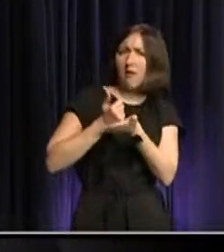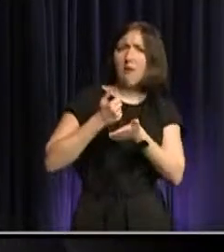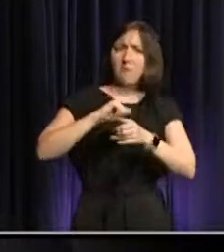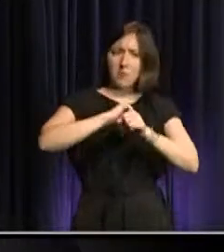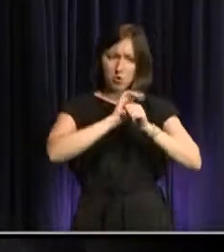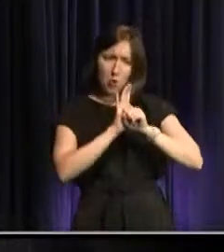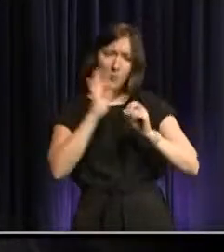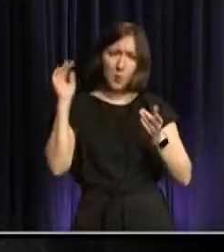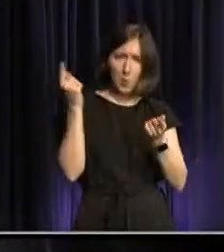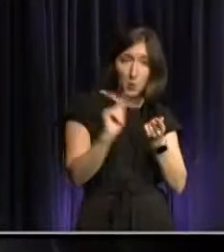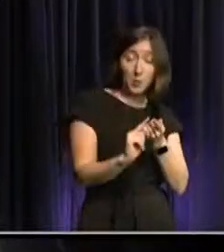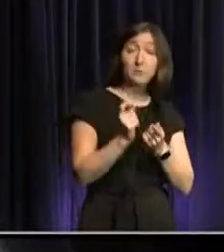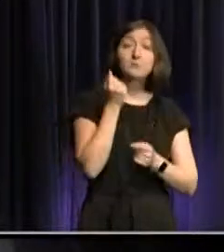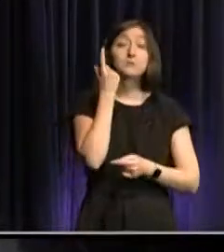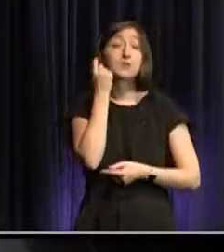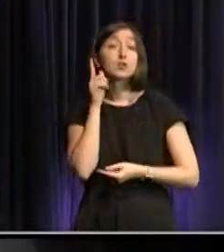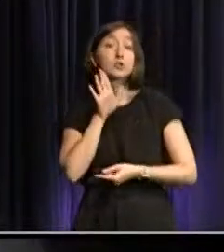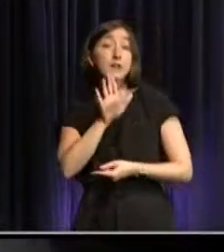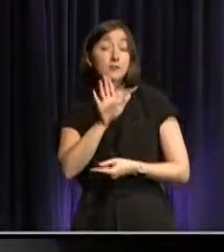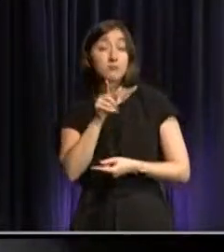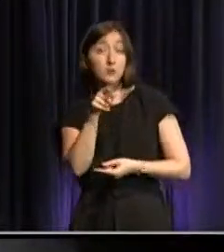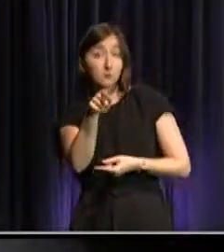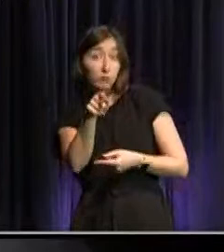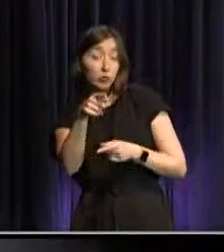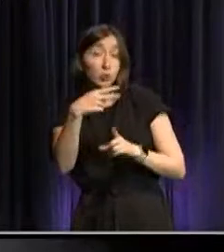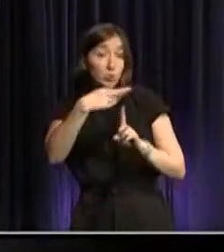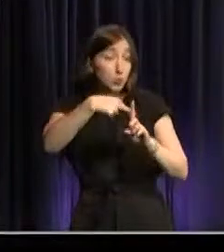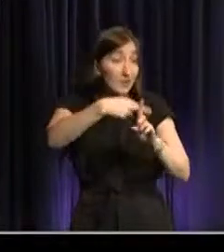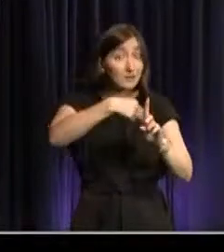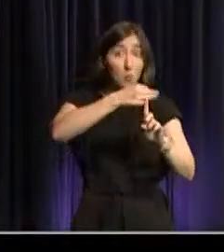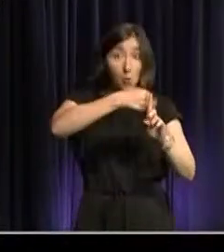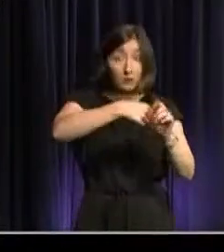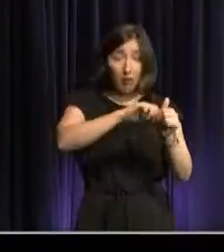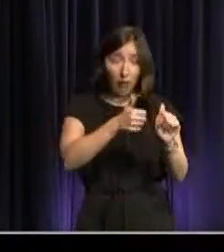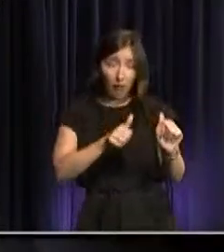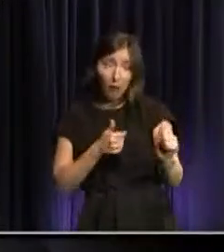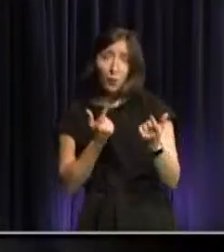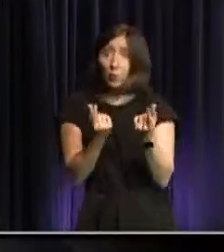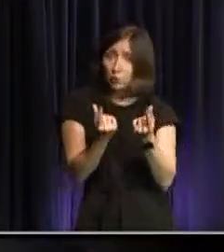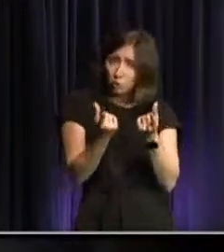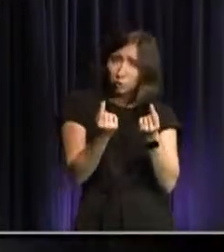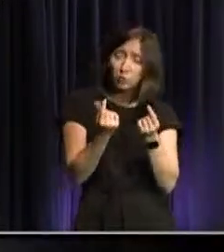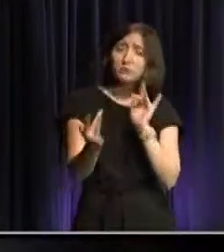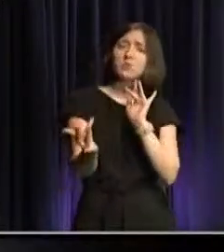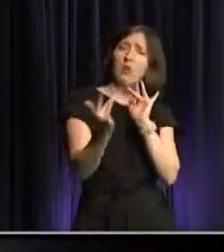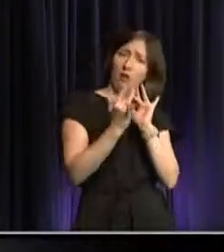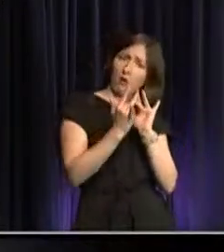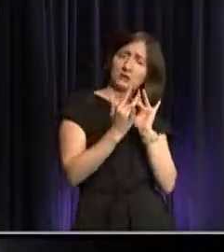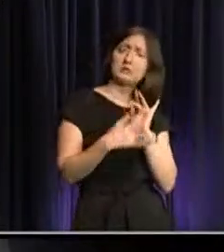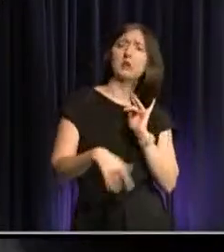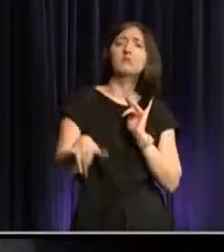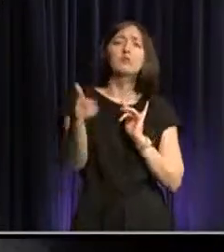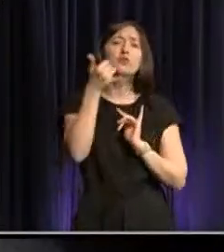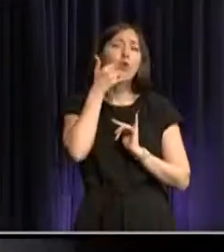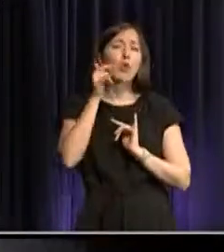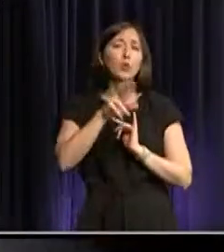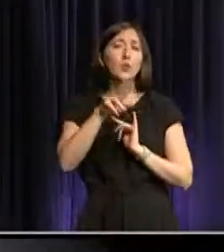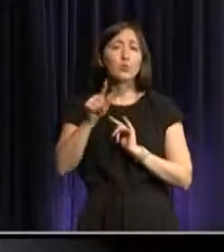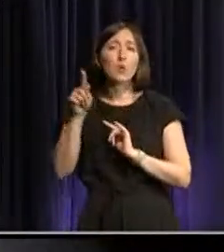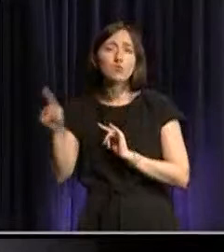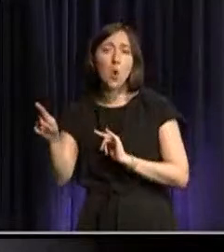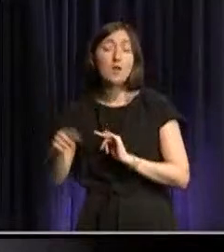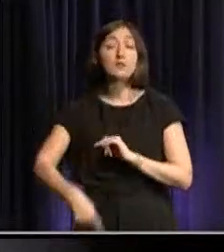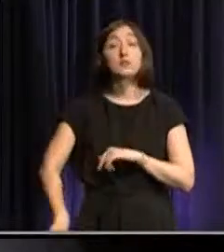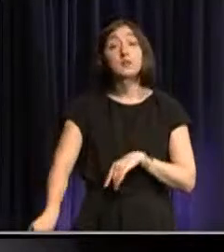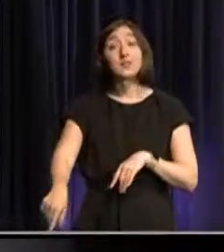you are having trouble paying the rent or mortgage through this pandemic, you can access our emergency housing assistance program by calling 311. Or if you